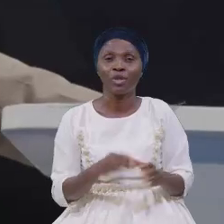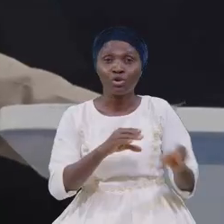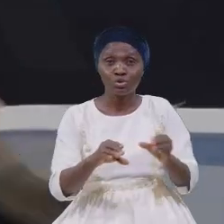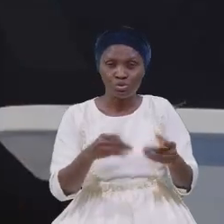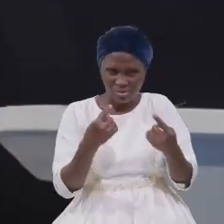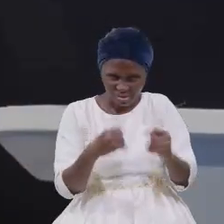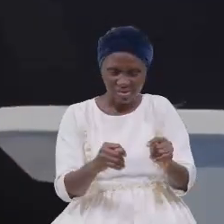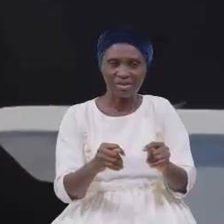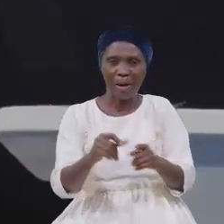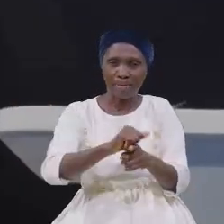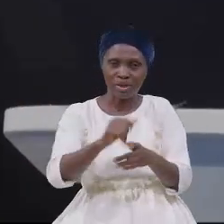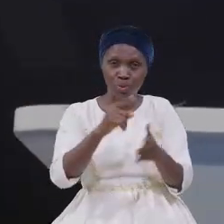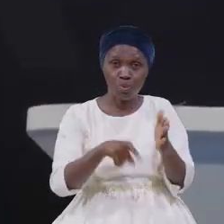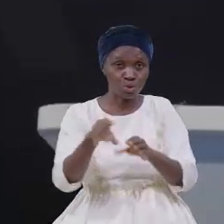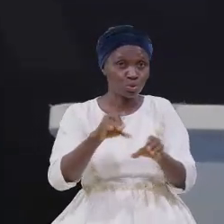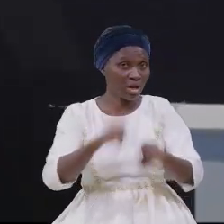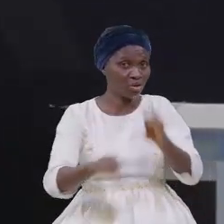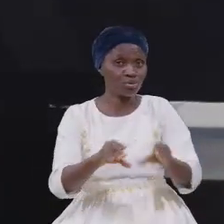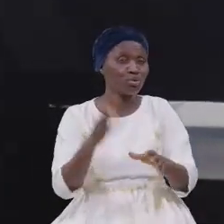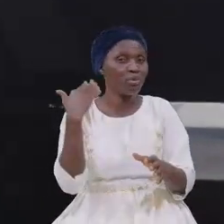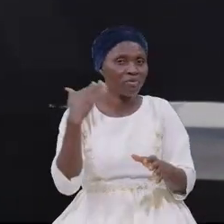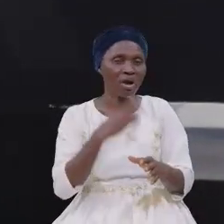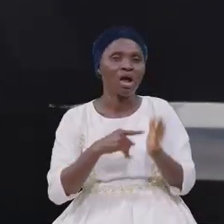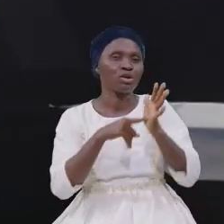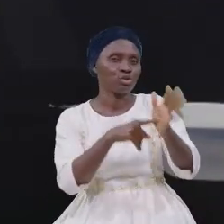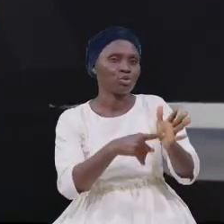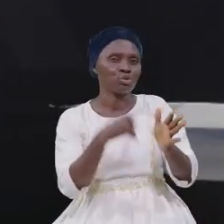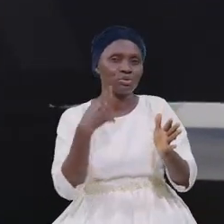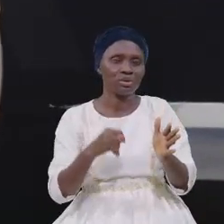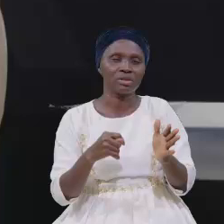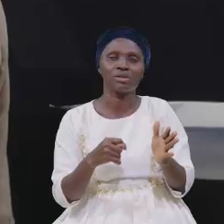and demonstrate the manifestation of the power